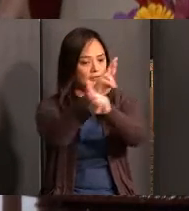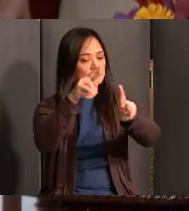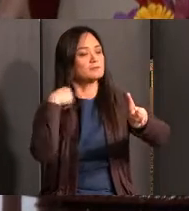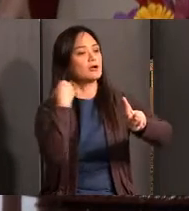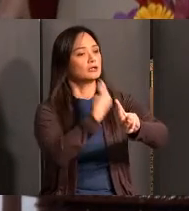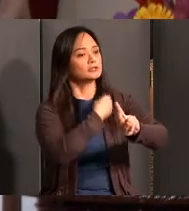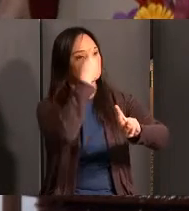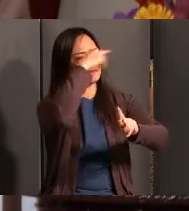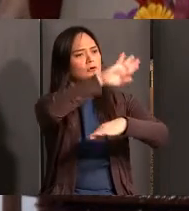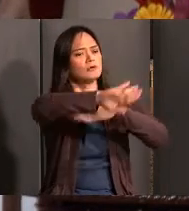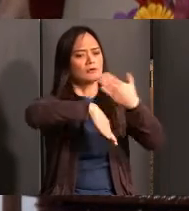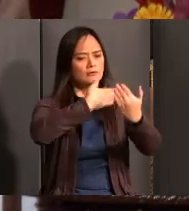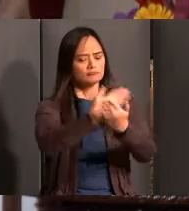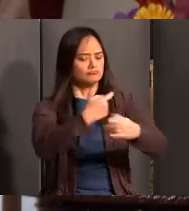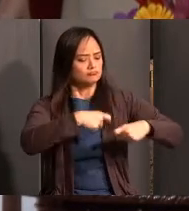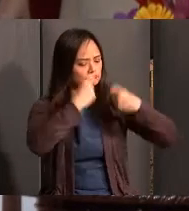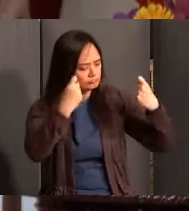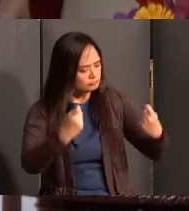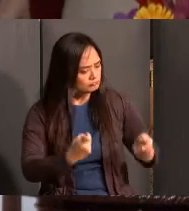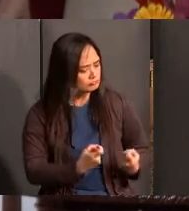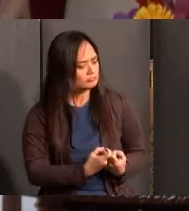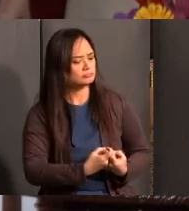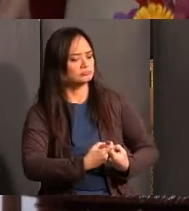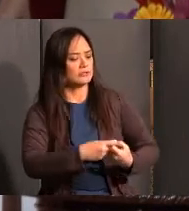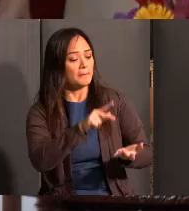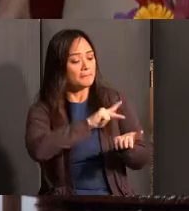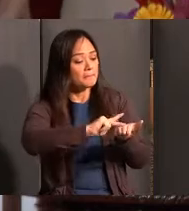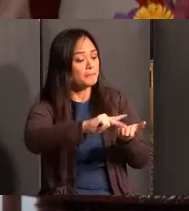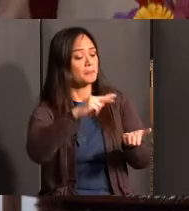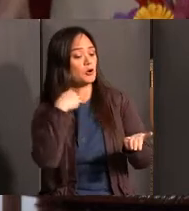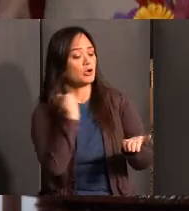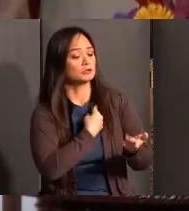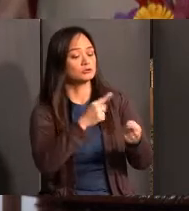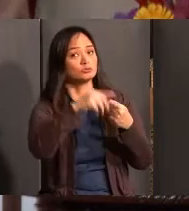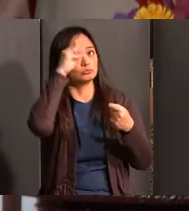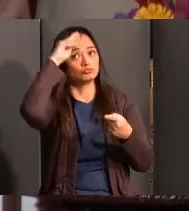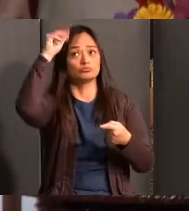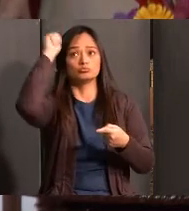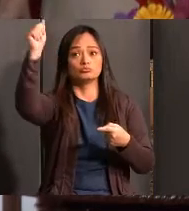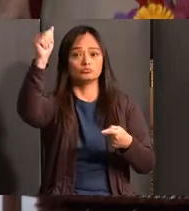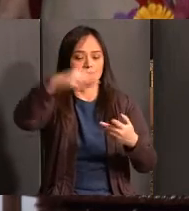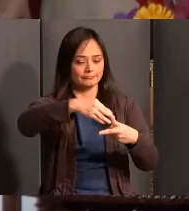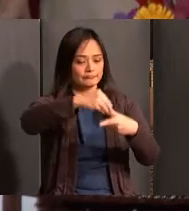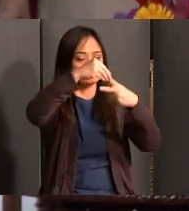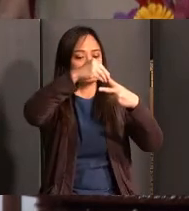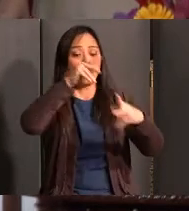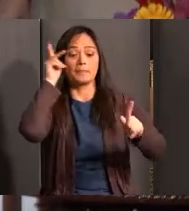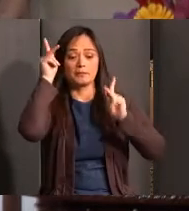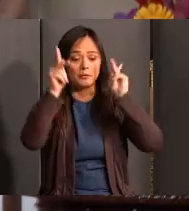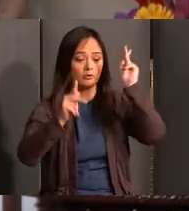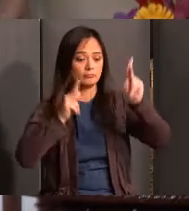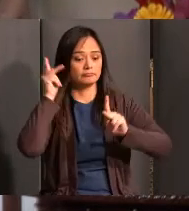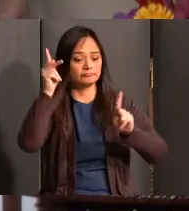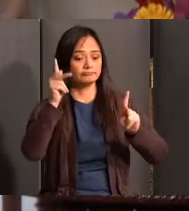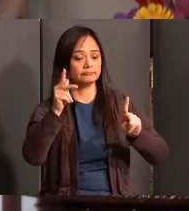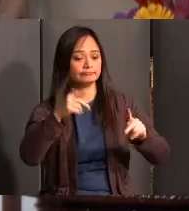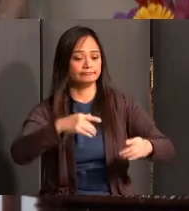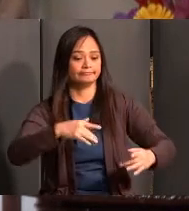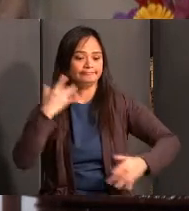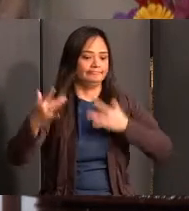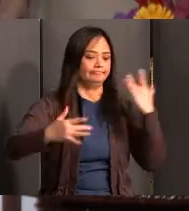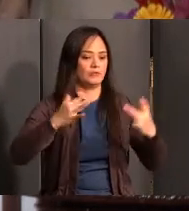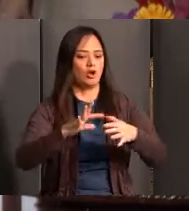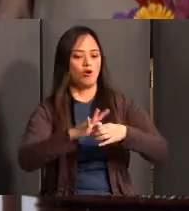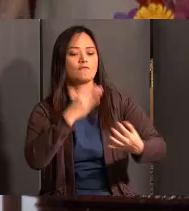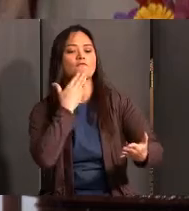us from all iniquity and purify unto himself a peculiar people zealous